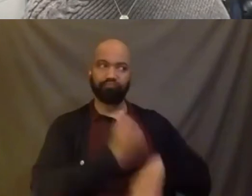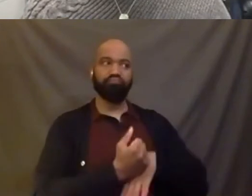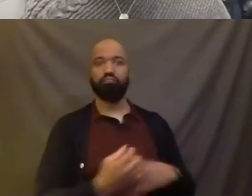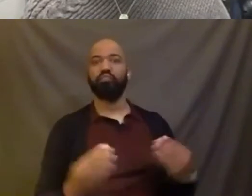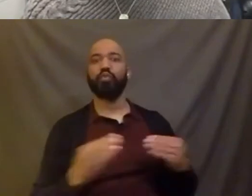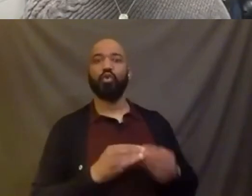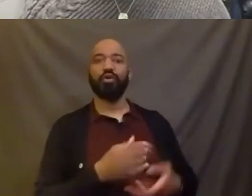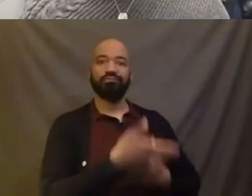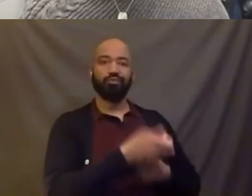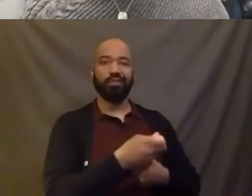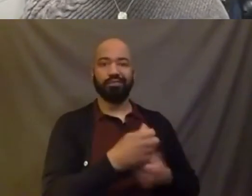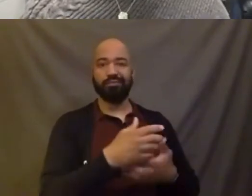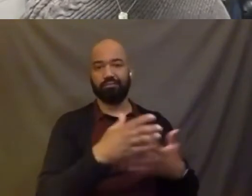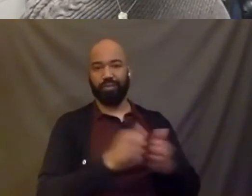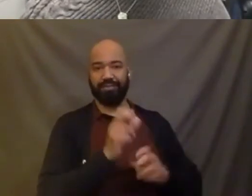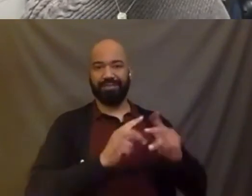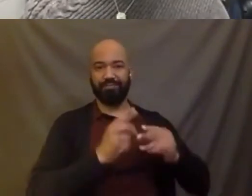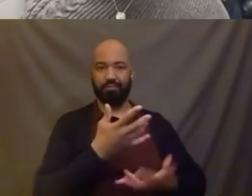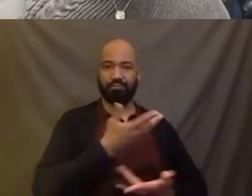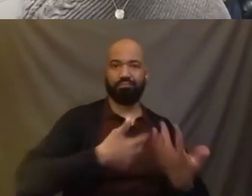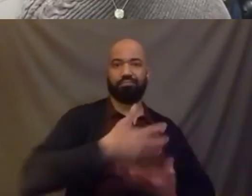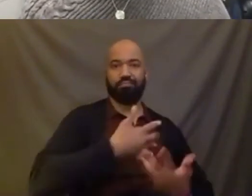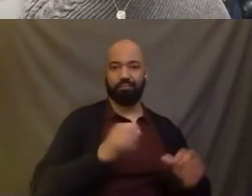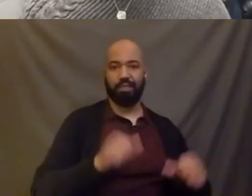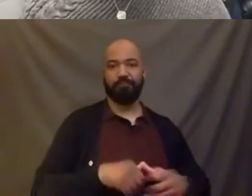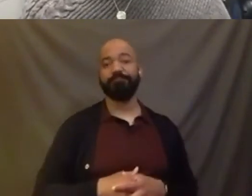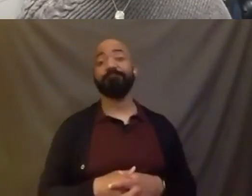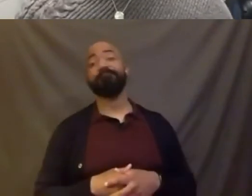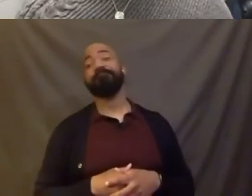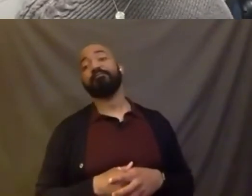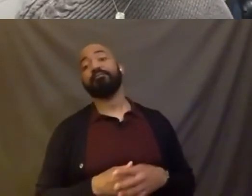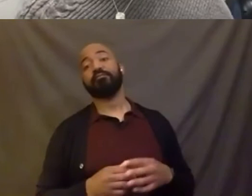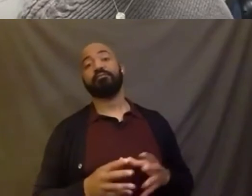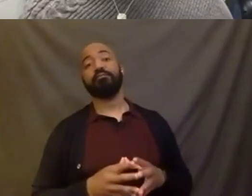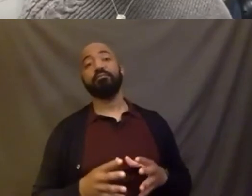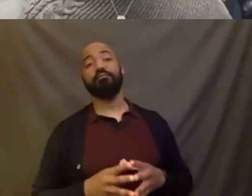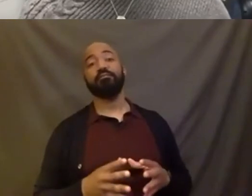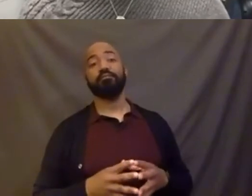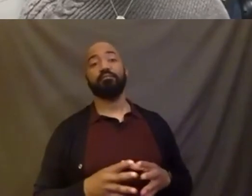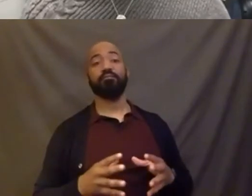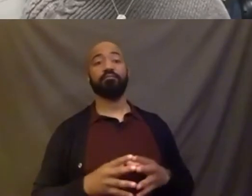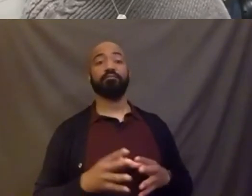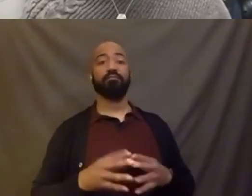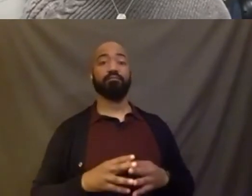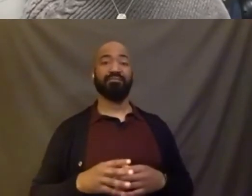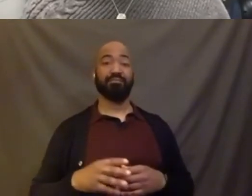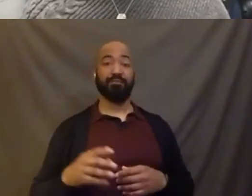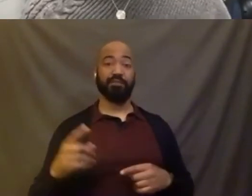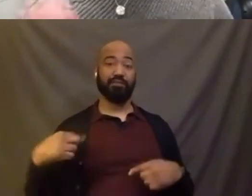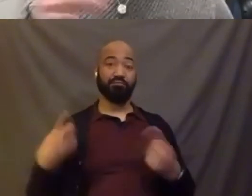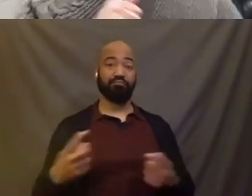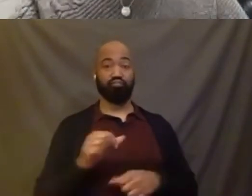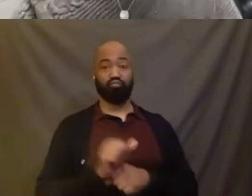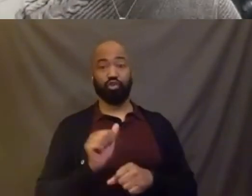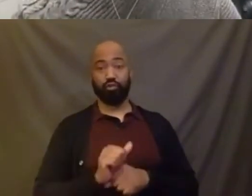more. I think that, so I've been doing this now for 12 years, and I feel like every flu season,